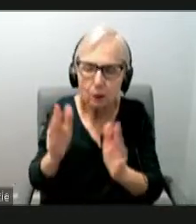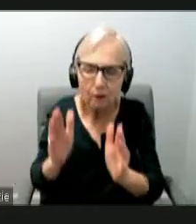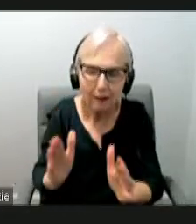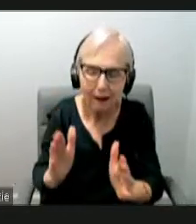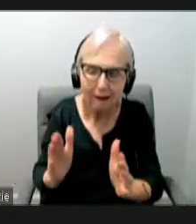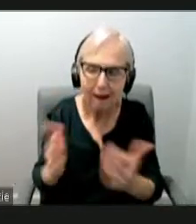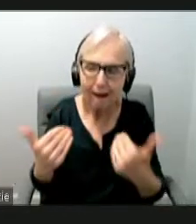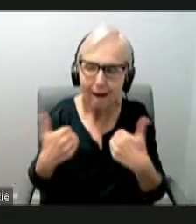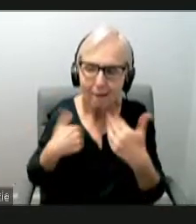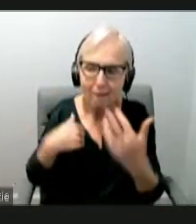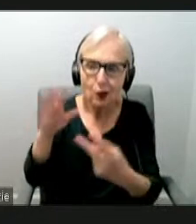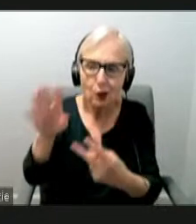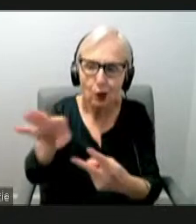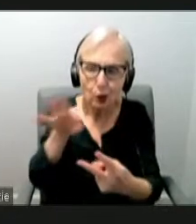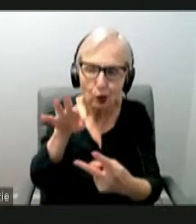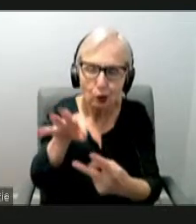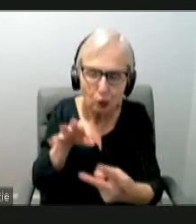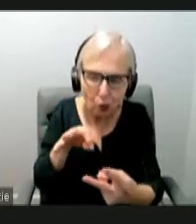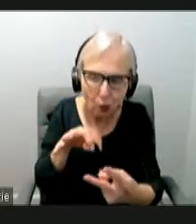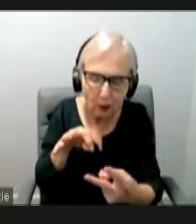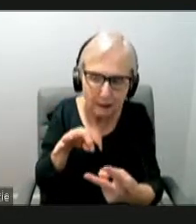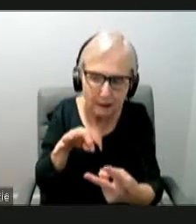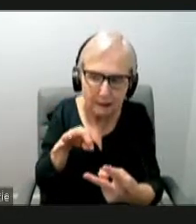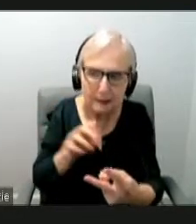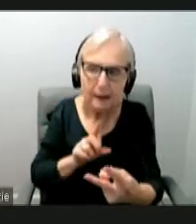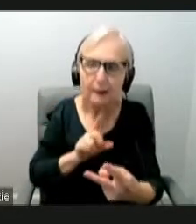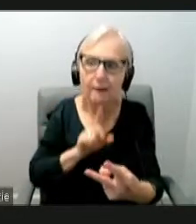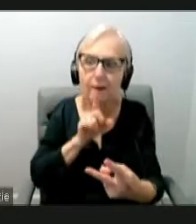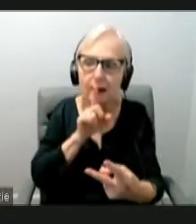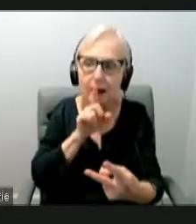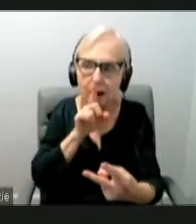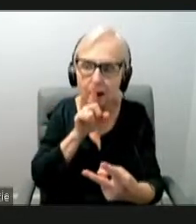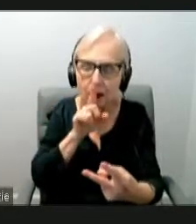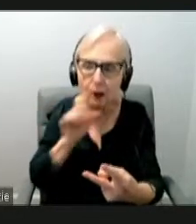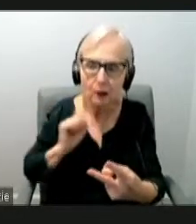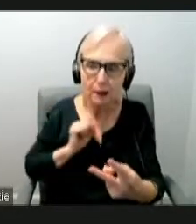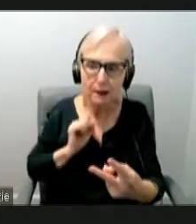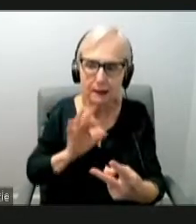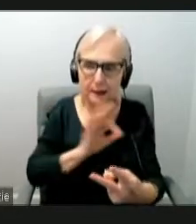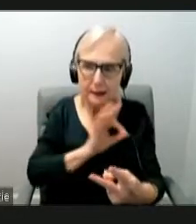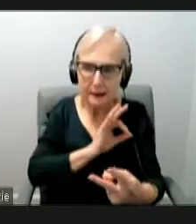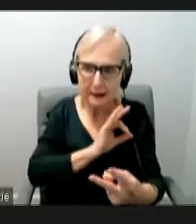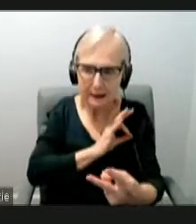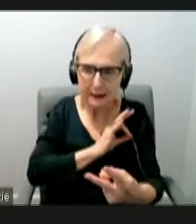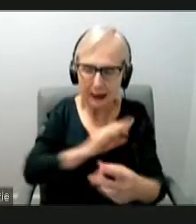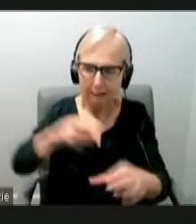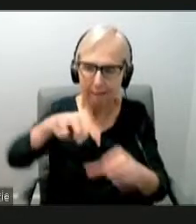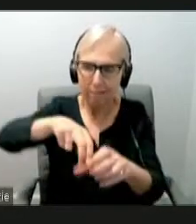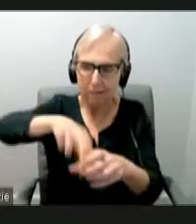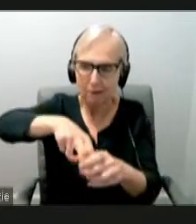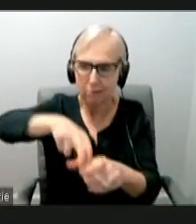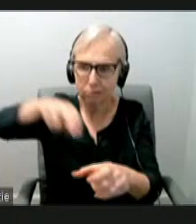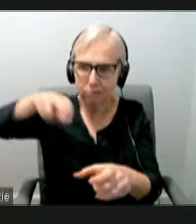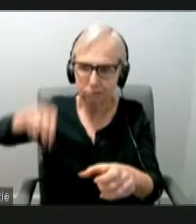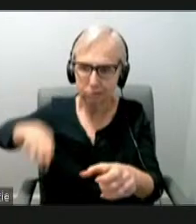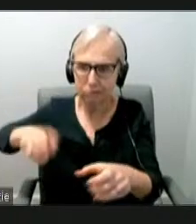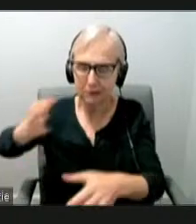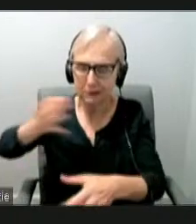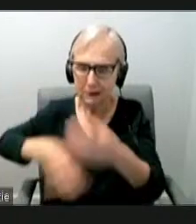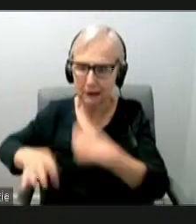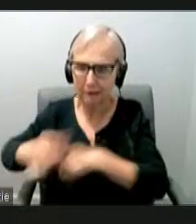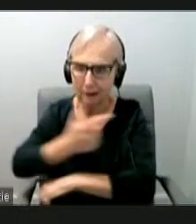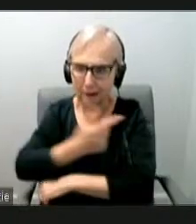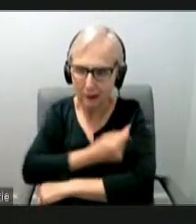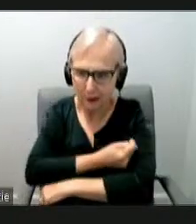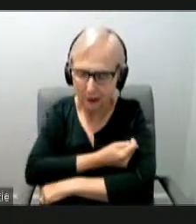outlet for respite should they really be concerned? Because staffing is everyone's concerned about staffing now. And if we get